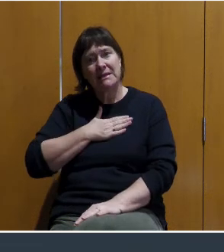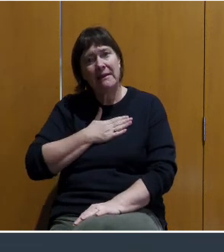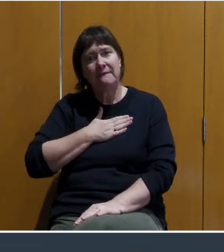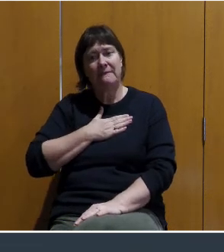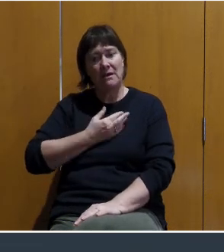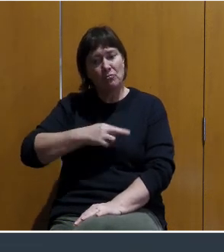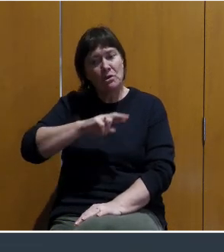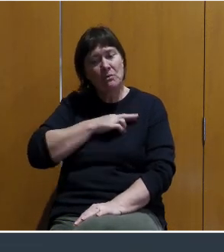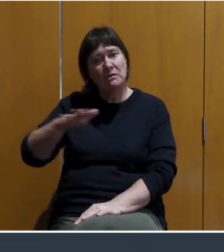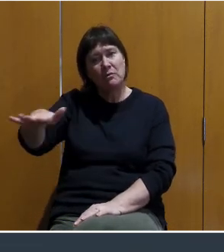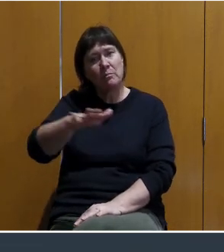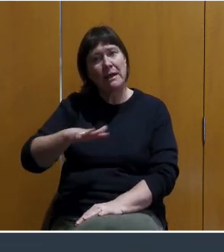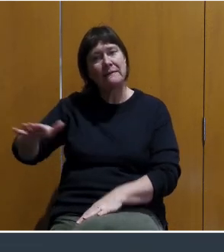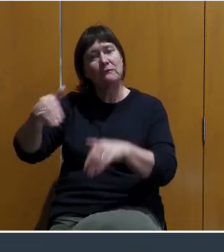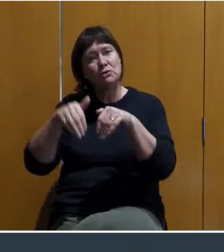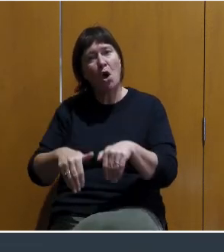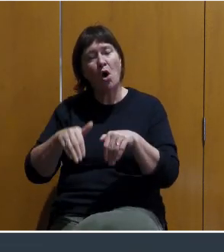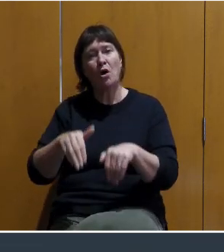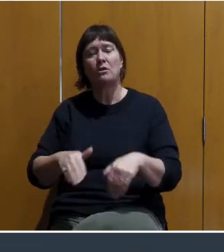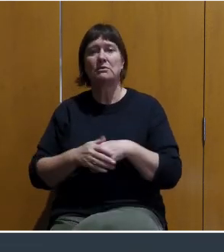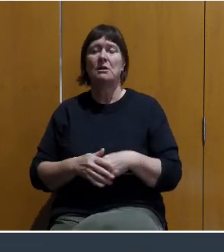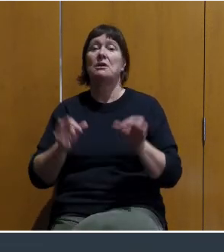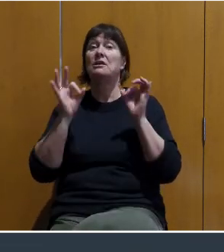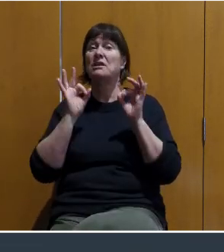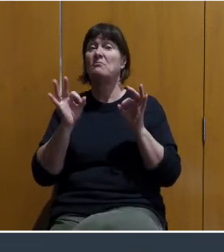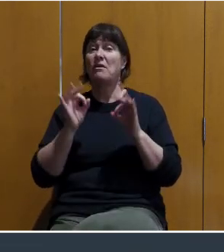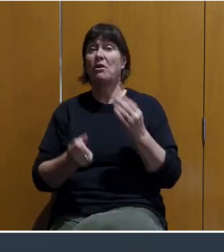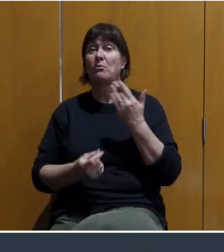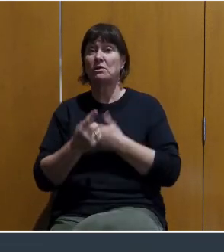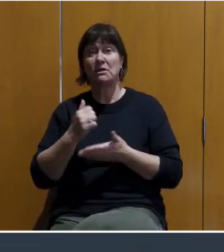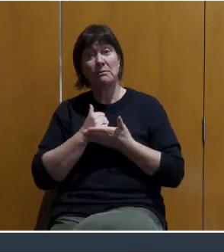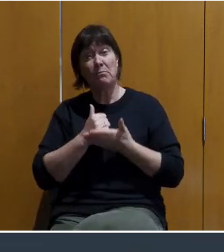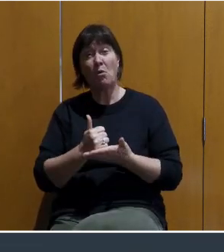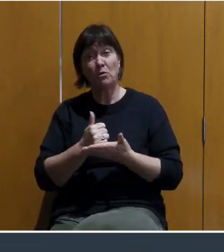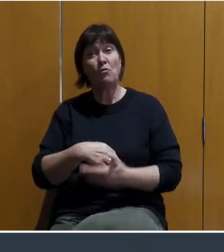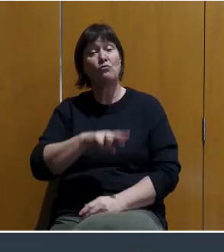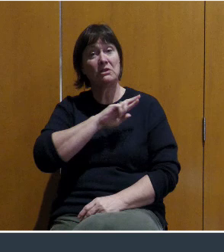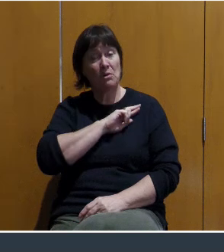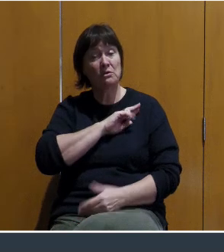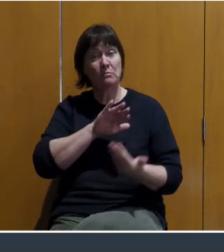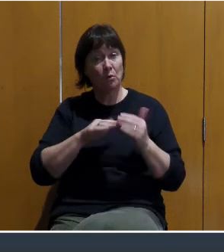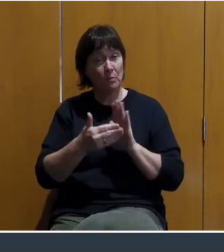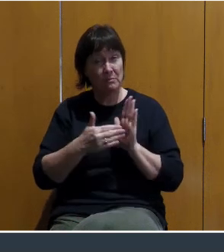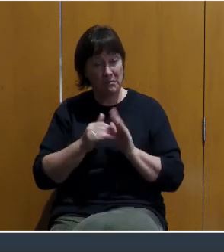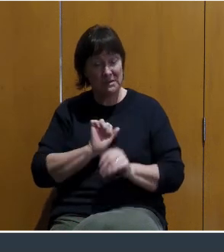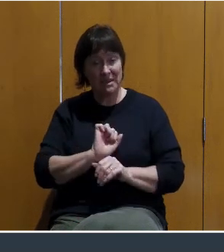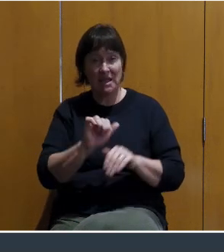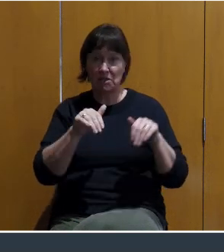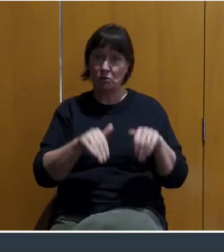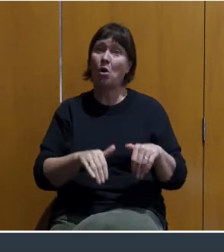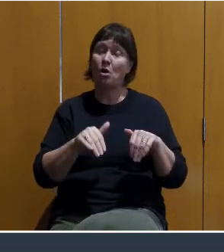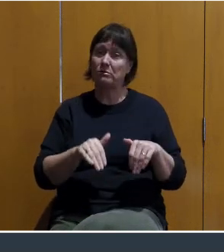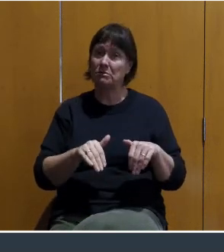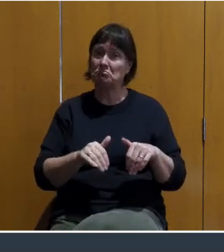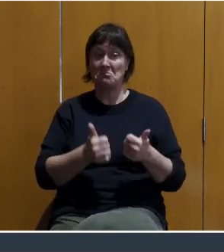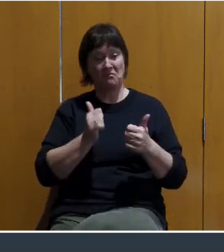owners. And it's the perfect opportunity to support responsible community members with their dogs that are properly